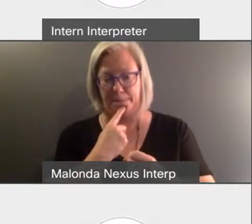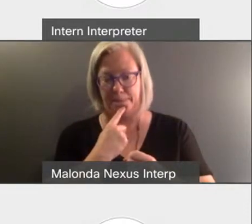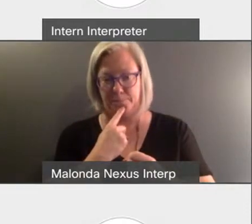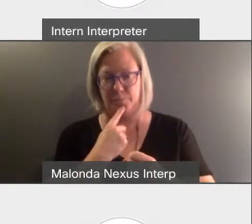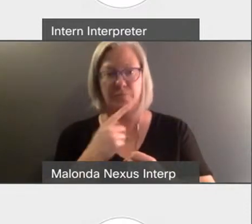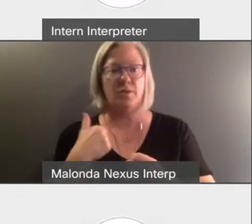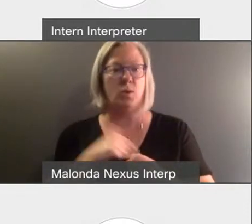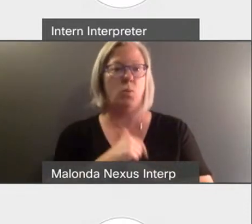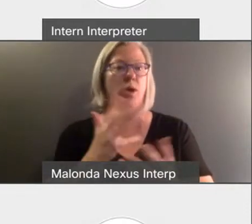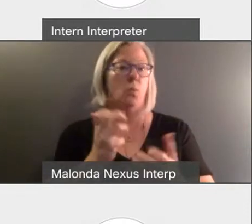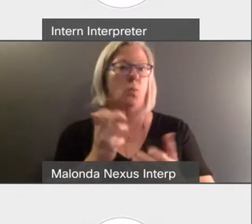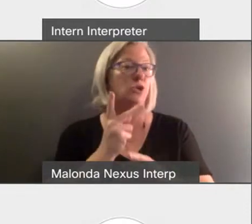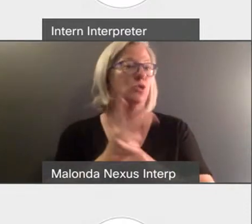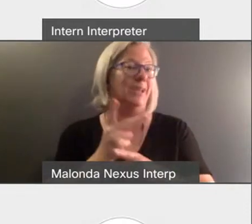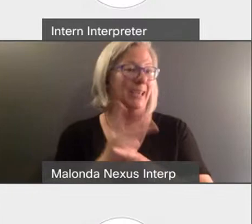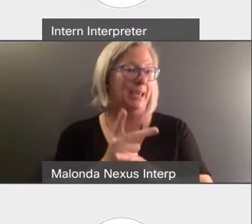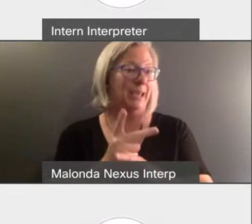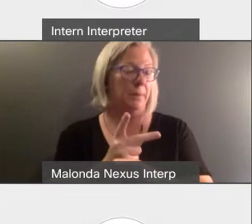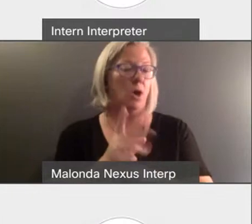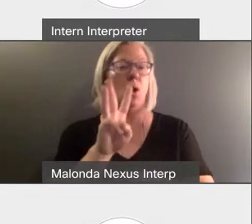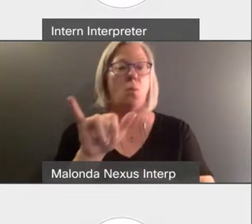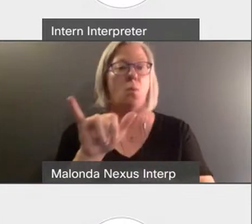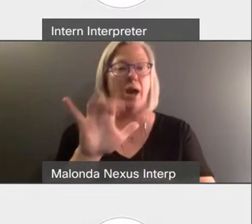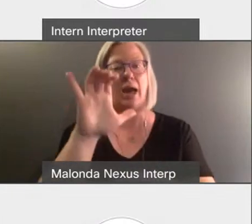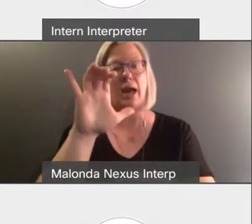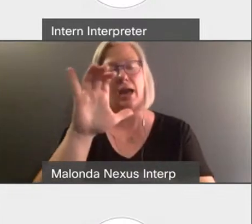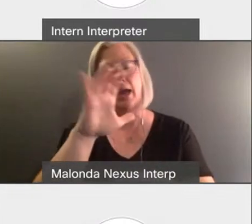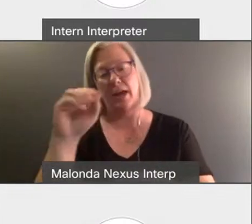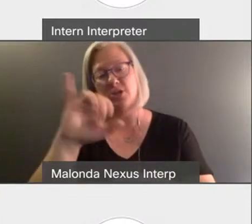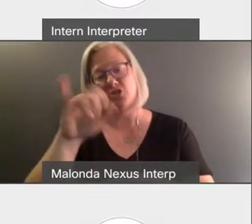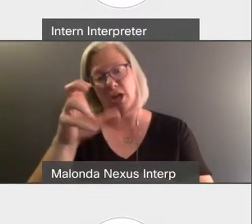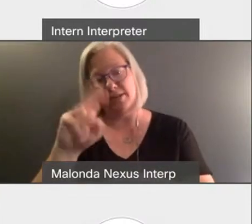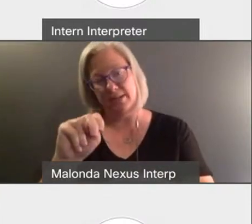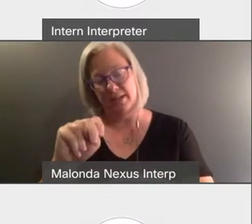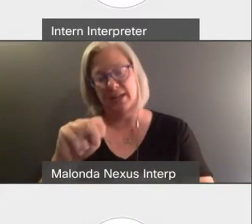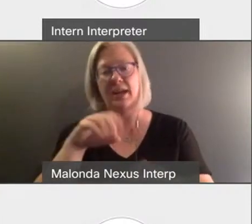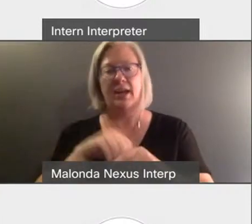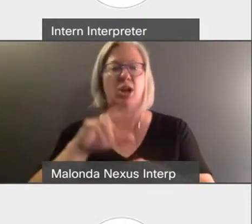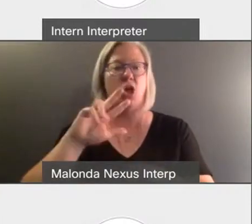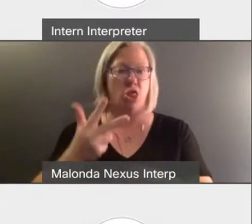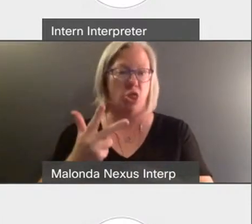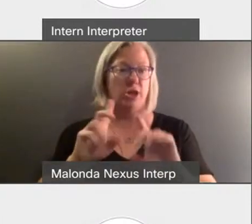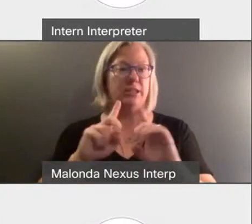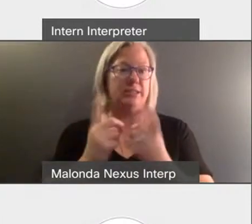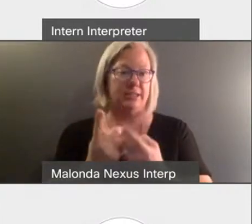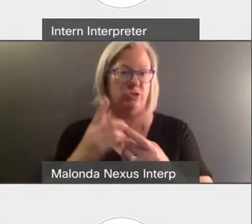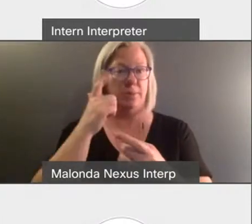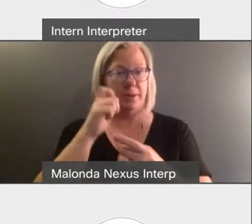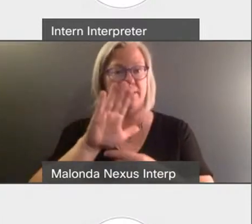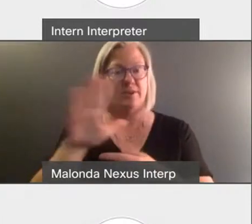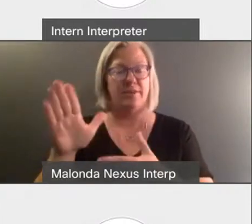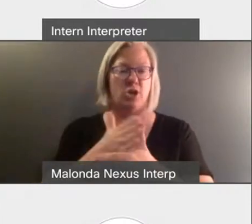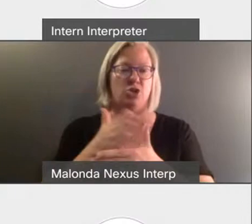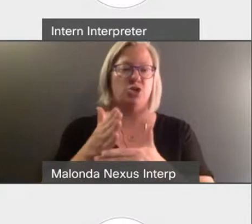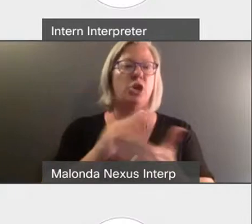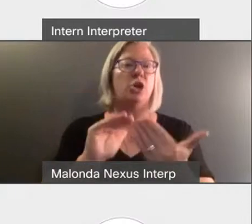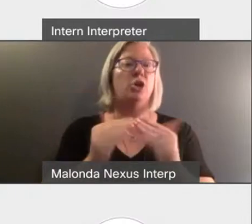would like to keep Wyandotte and Johnson in the 3rd Congressional District due to their shared communities of